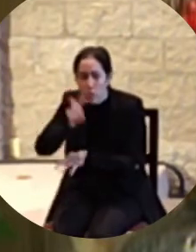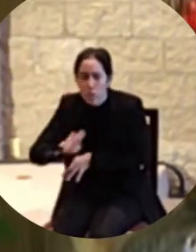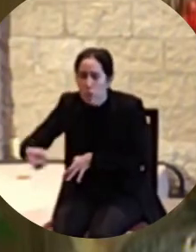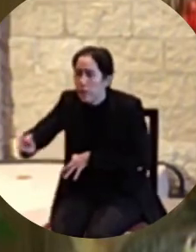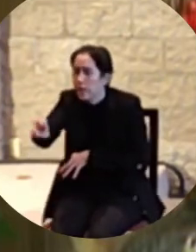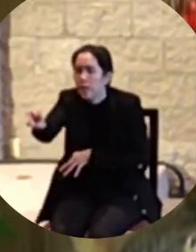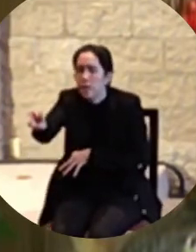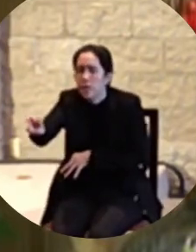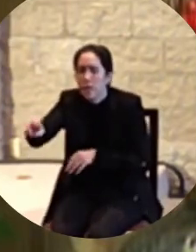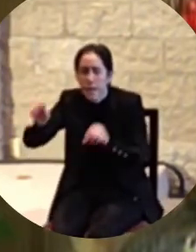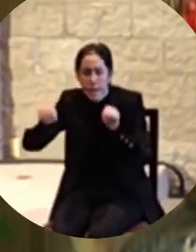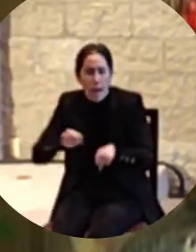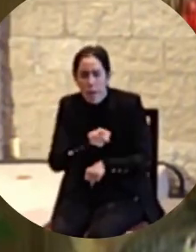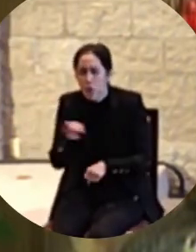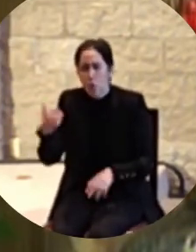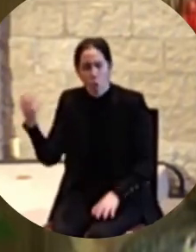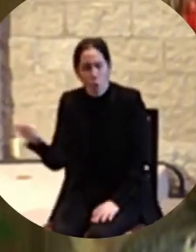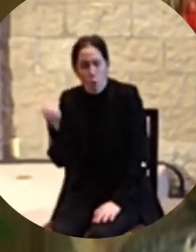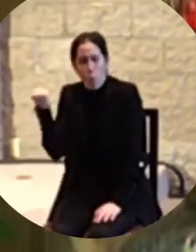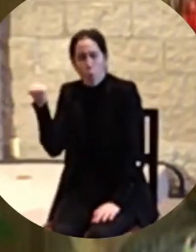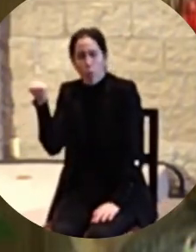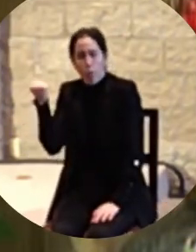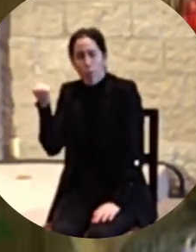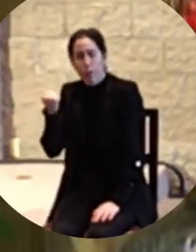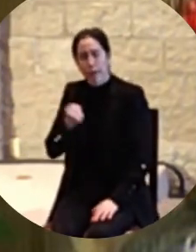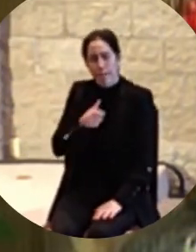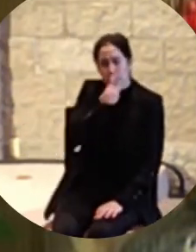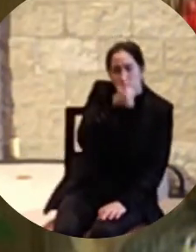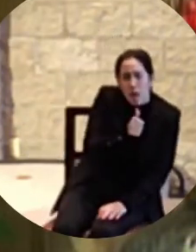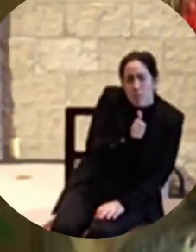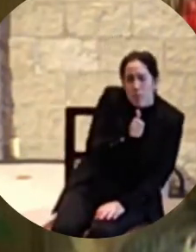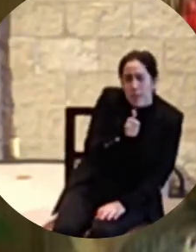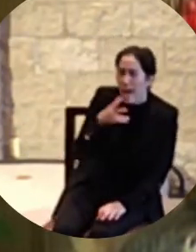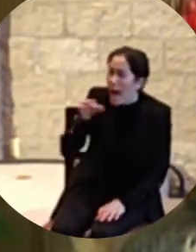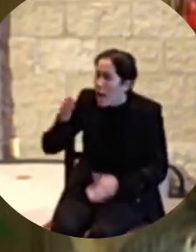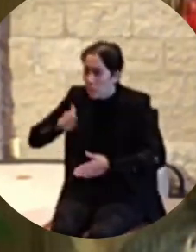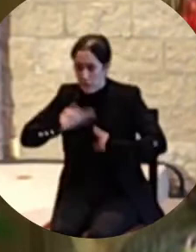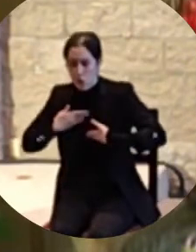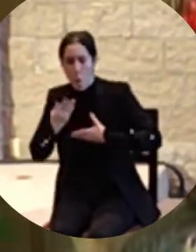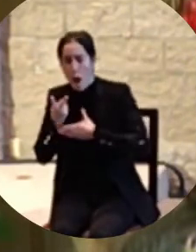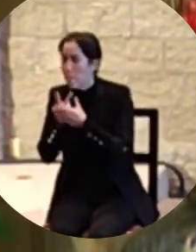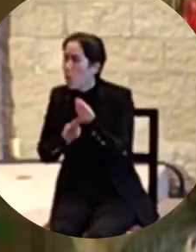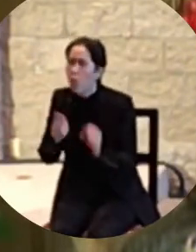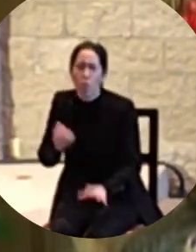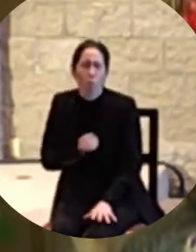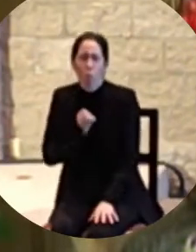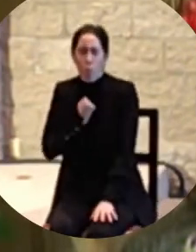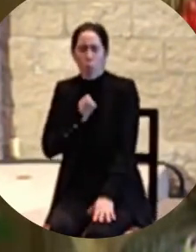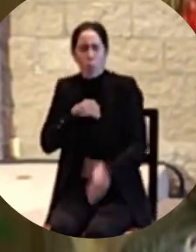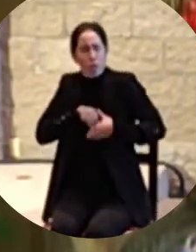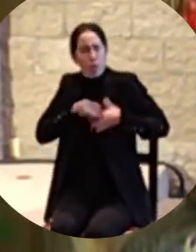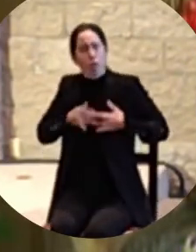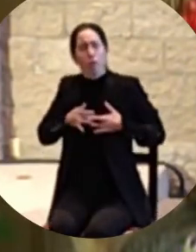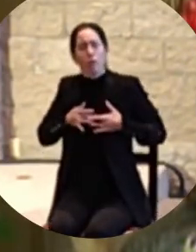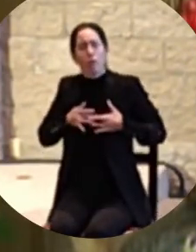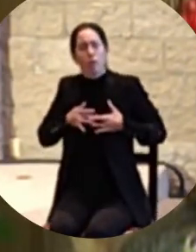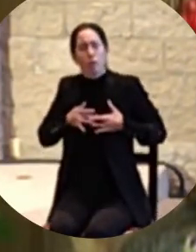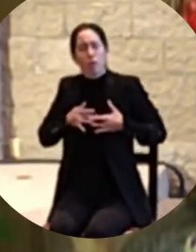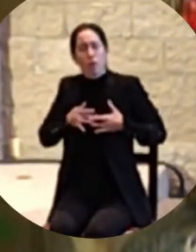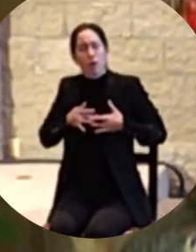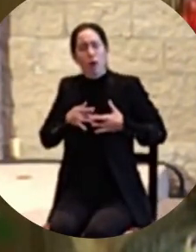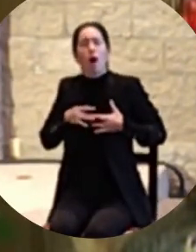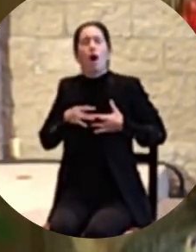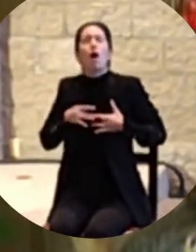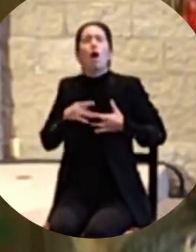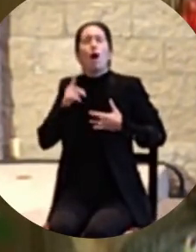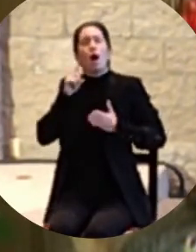I hold the suffering and the joy? Where can I hold them both? And realize that